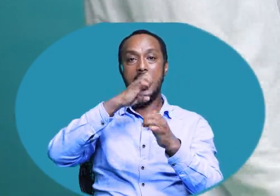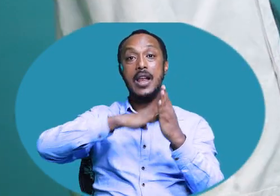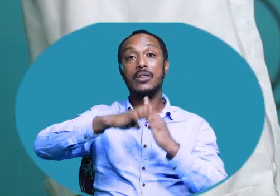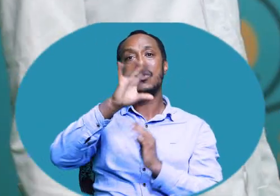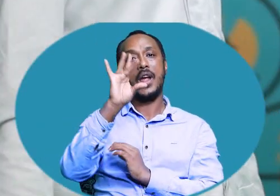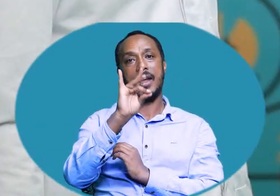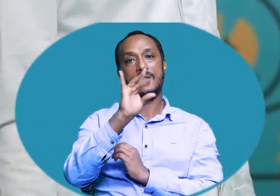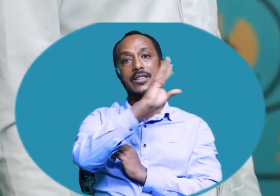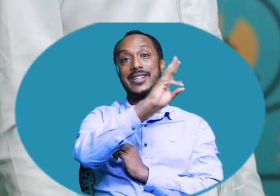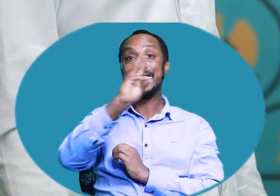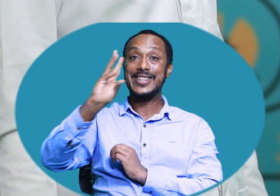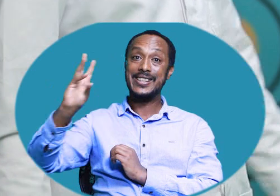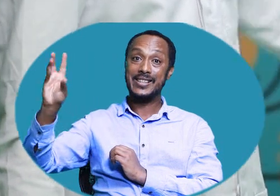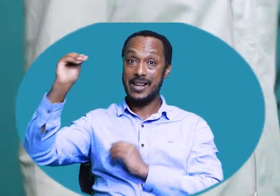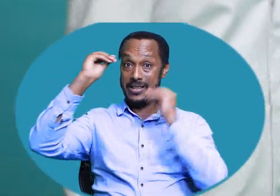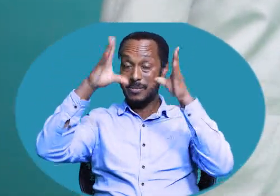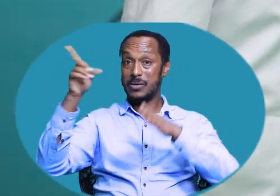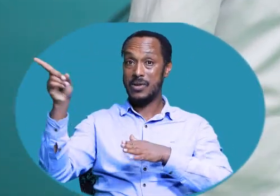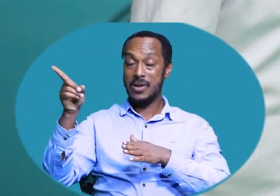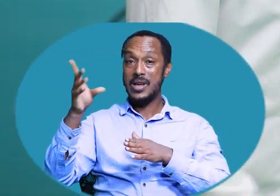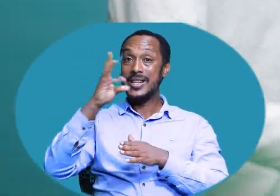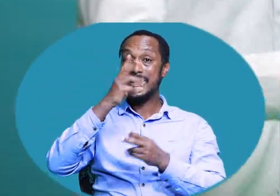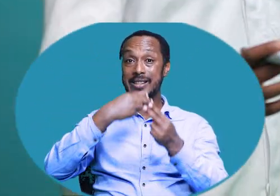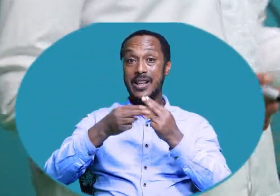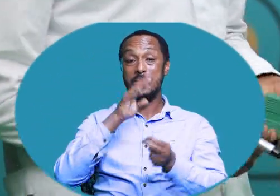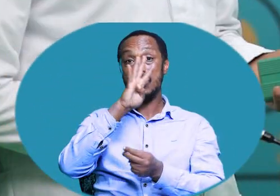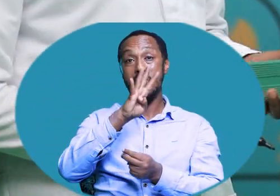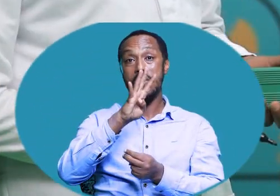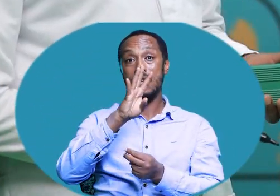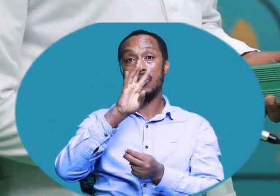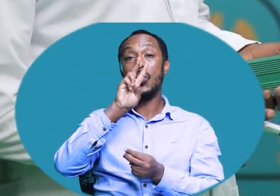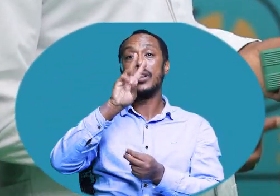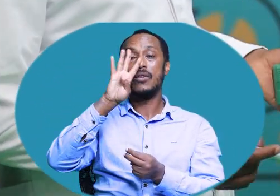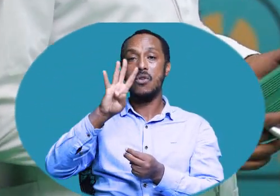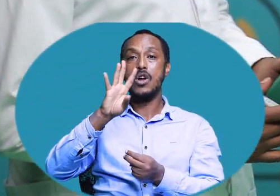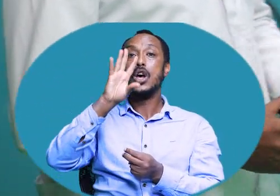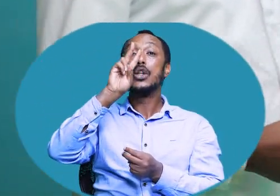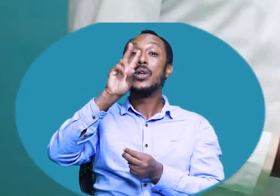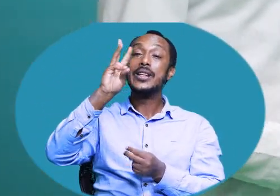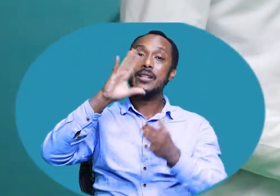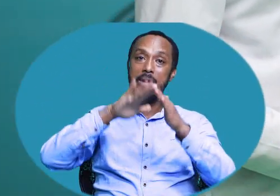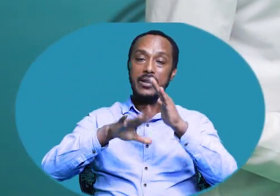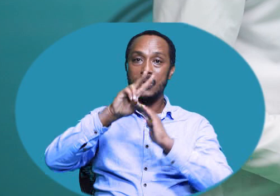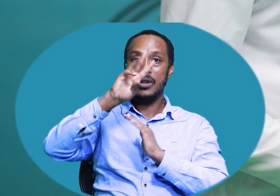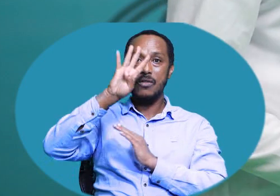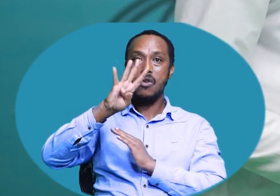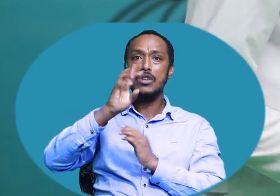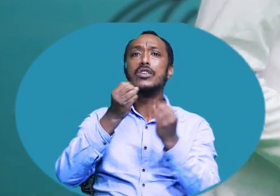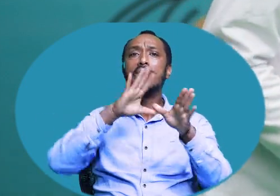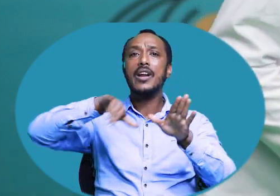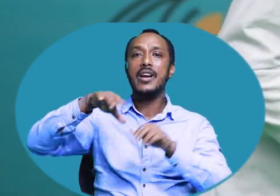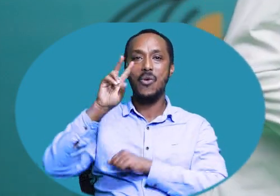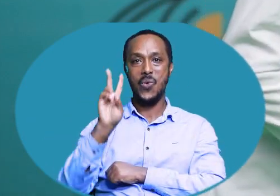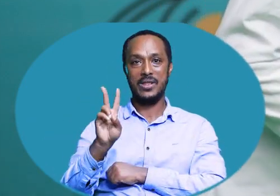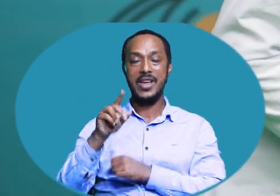6. Each fluorine requires 6 electron plus 1 bond pair. Total number of electrons is 8. Therefore, look, 6,